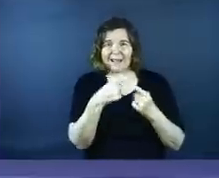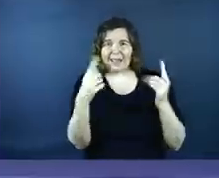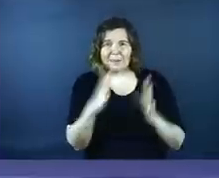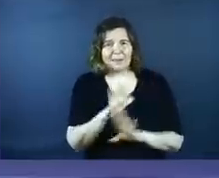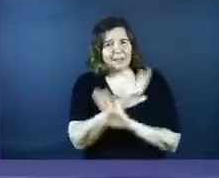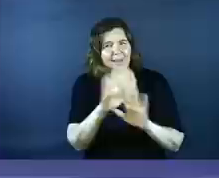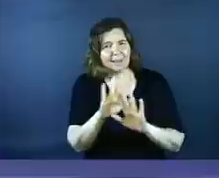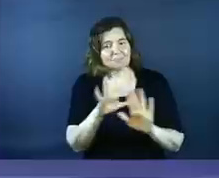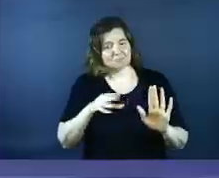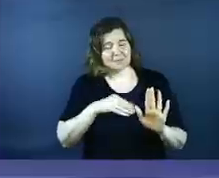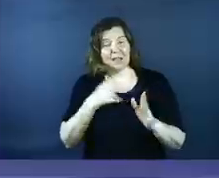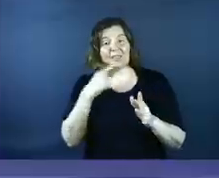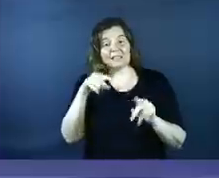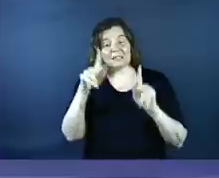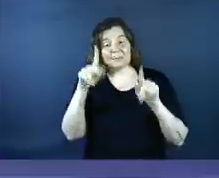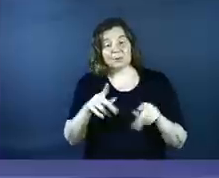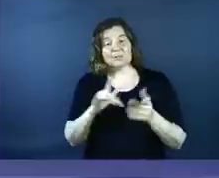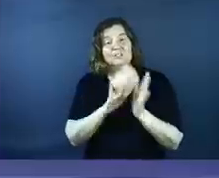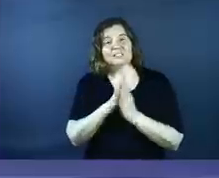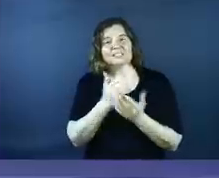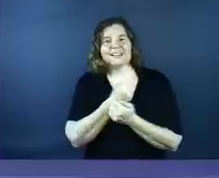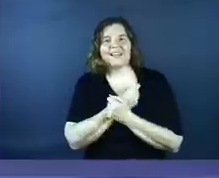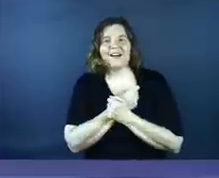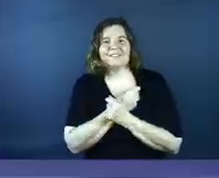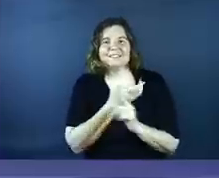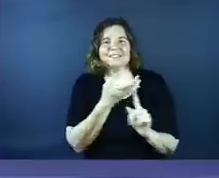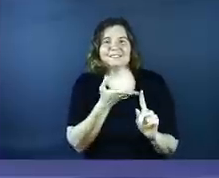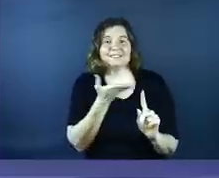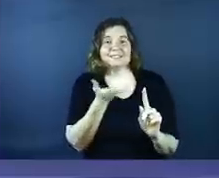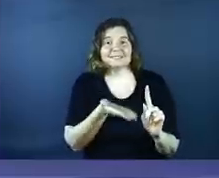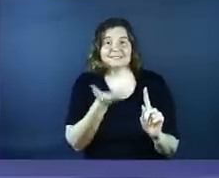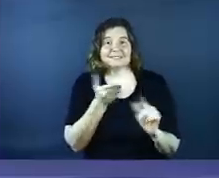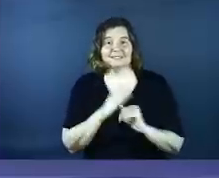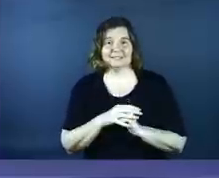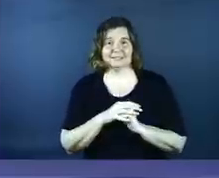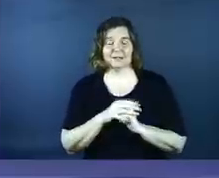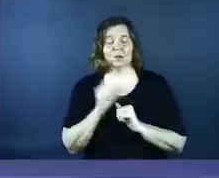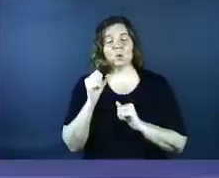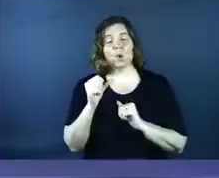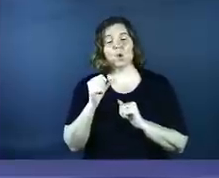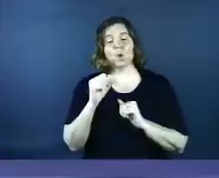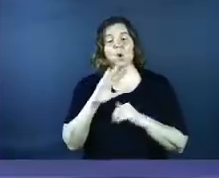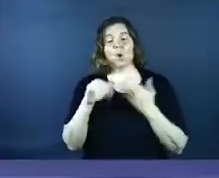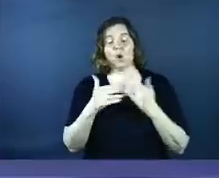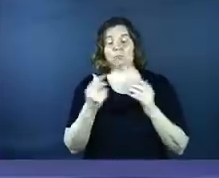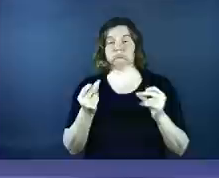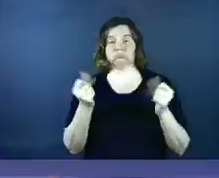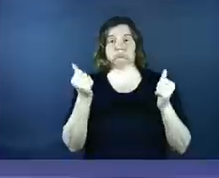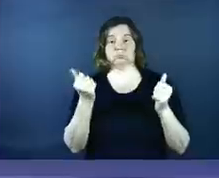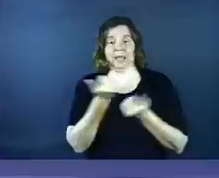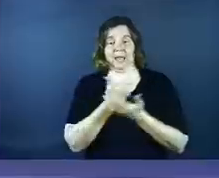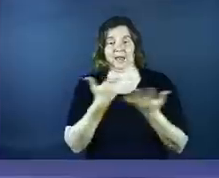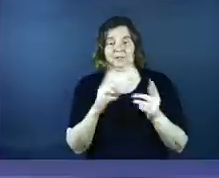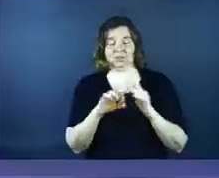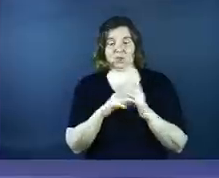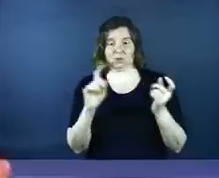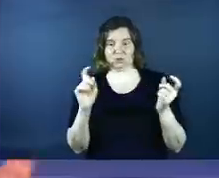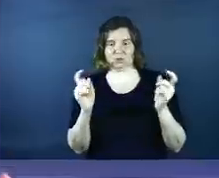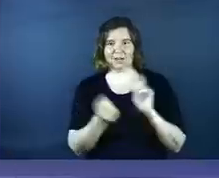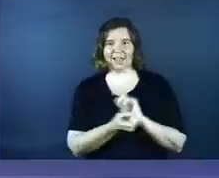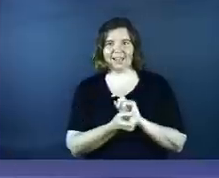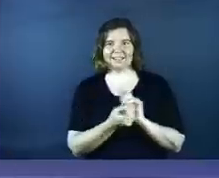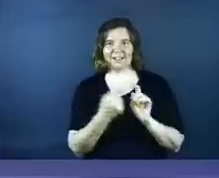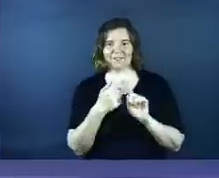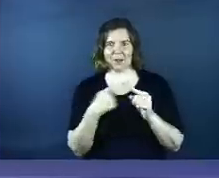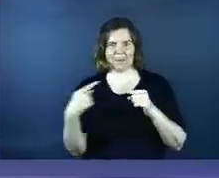enemy. Actually, this is a person that Jesus loves. And so all of a sudden, everything starts to change from